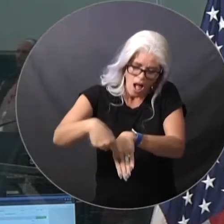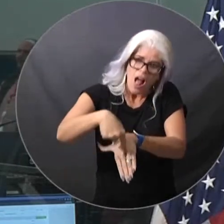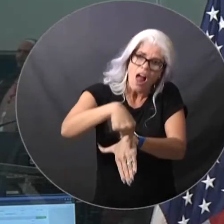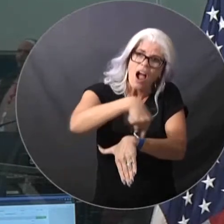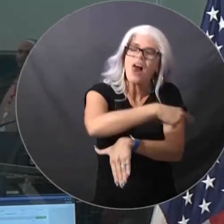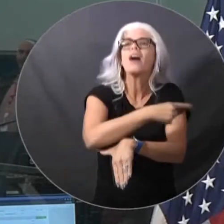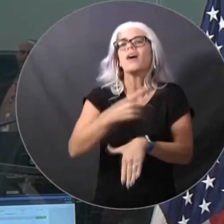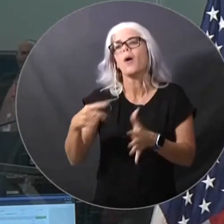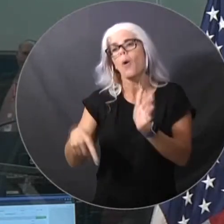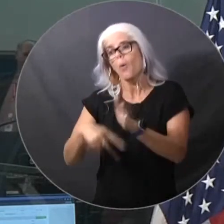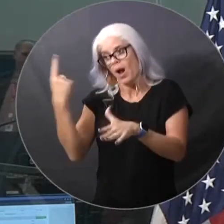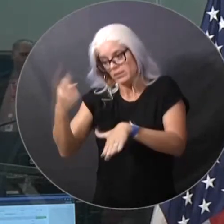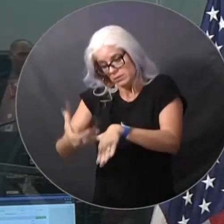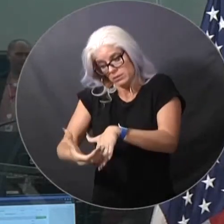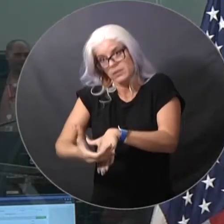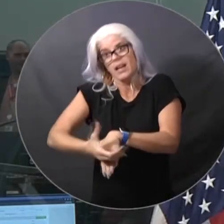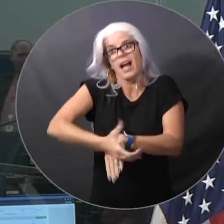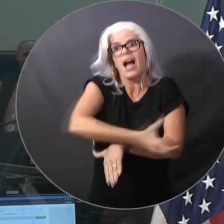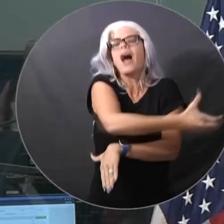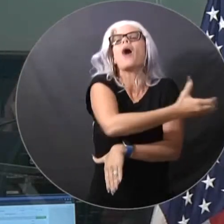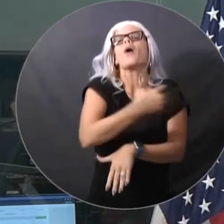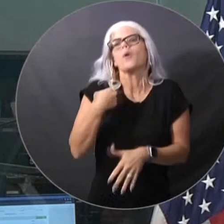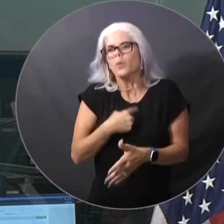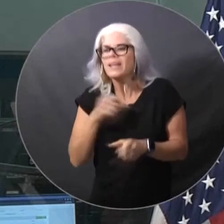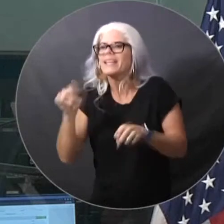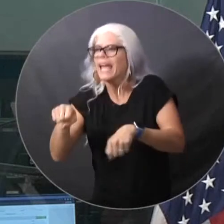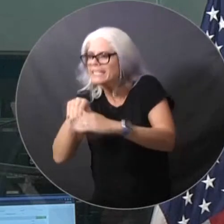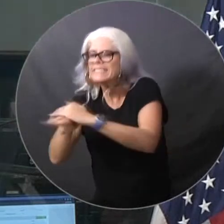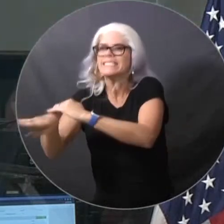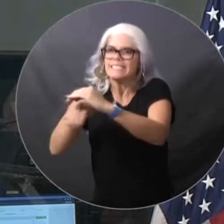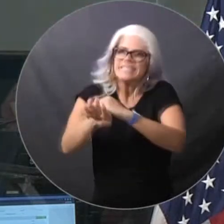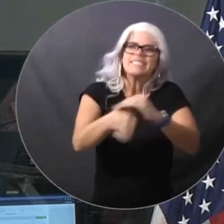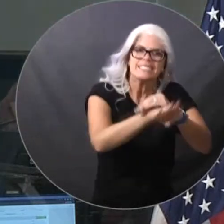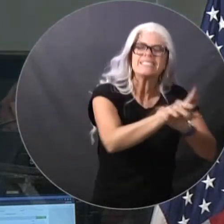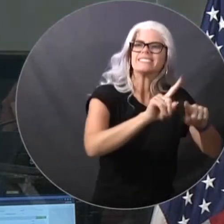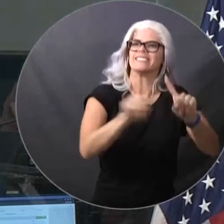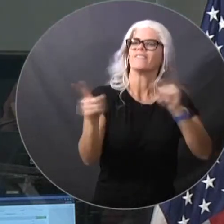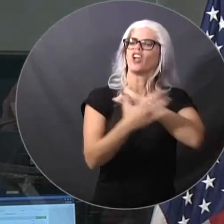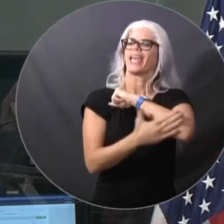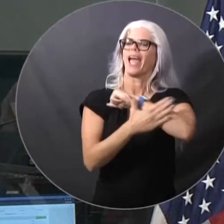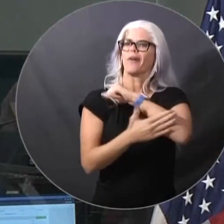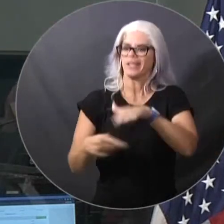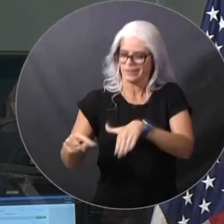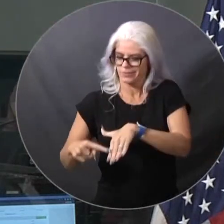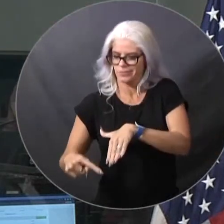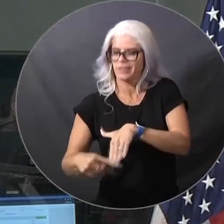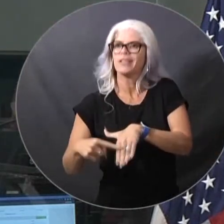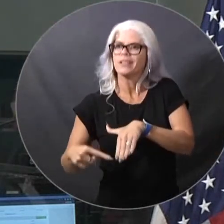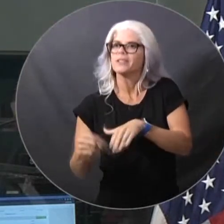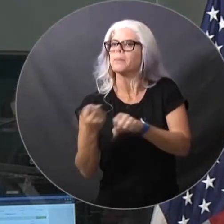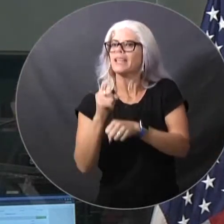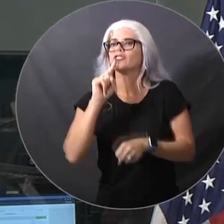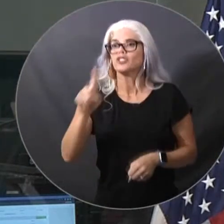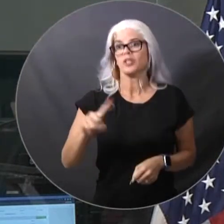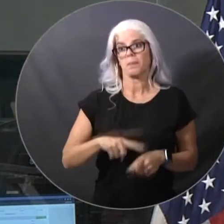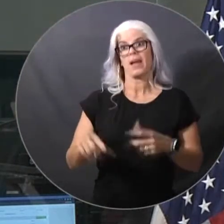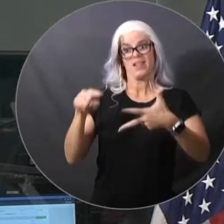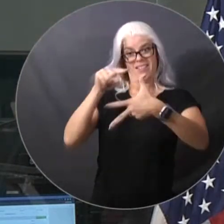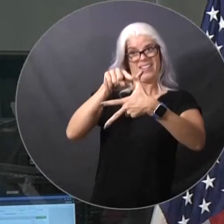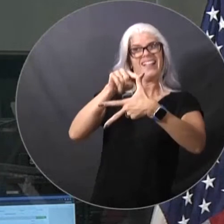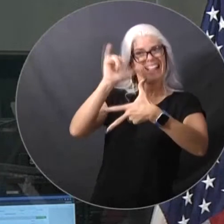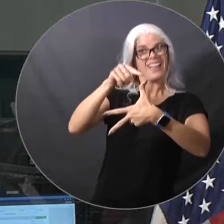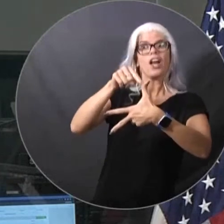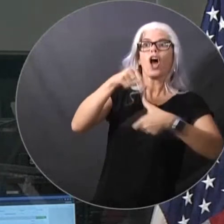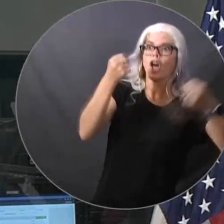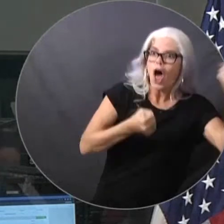in Southwest Florida, and offer the immediate assistance. But I do think the 3-pronged strategy, where you're going in by ground,